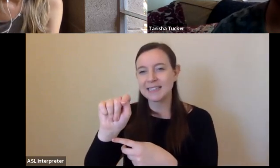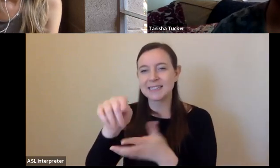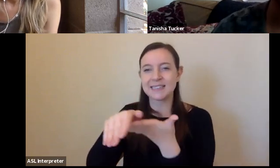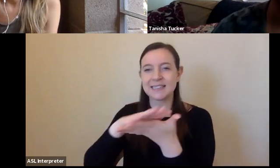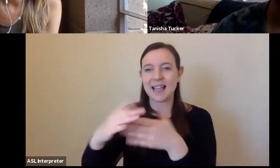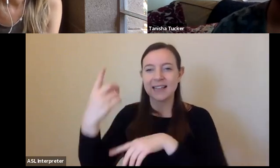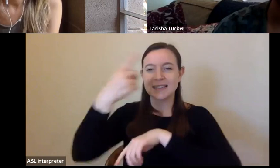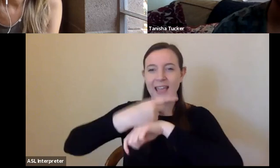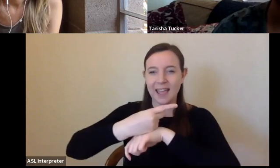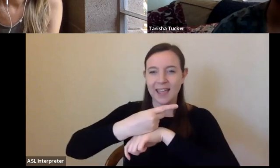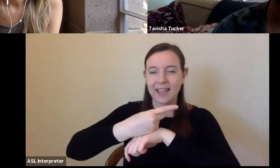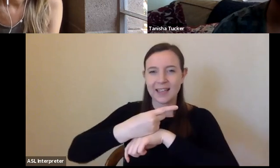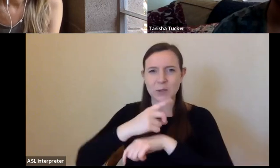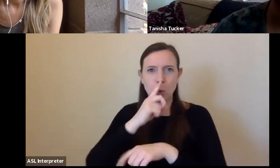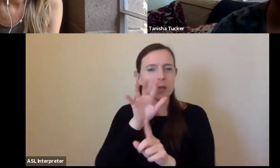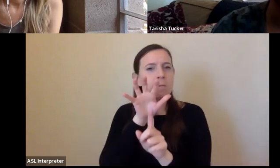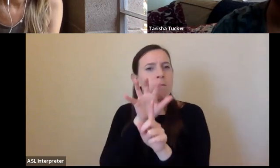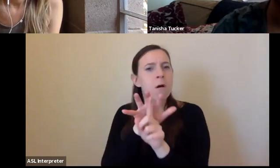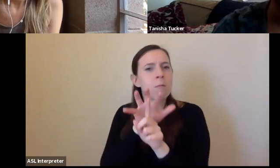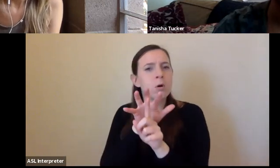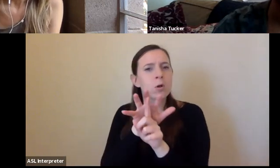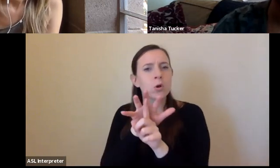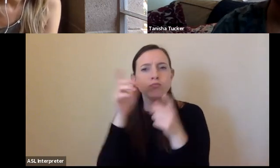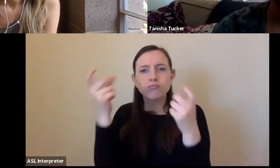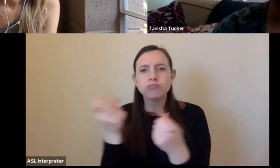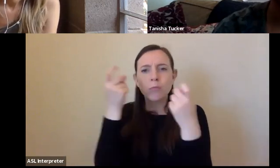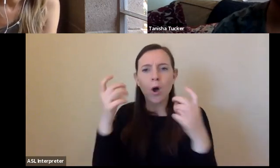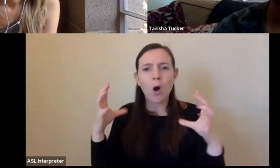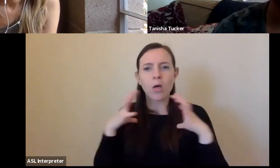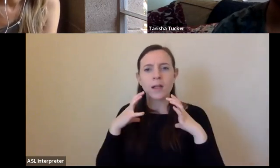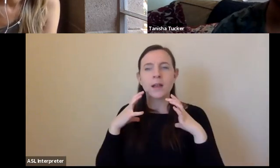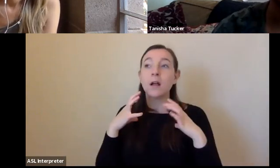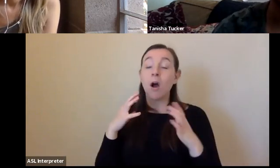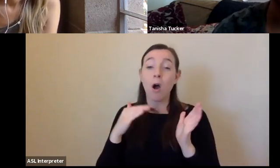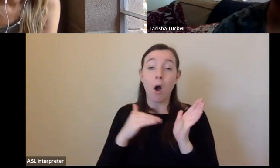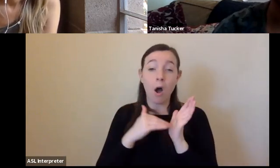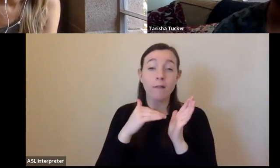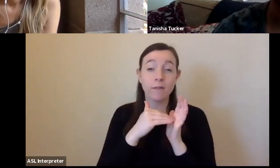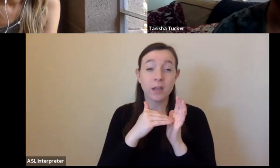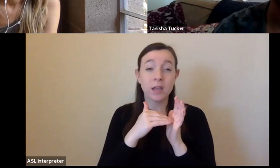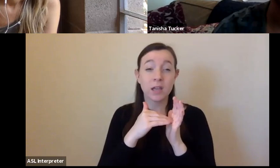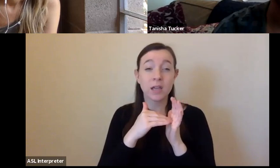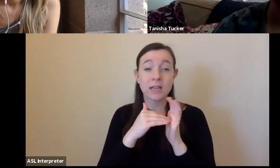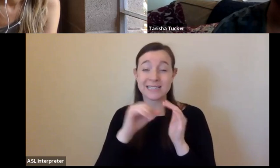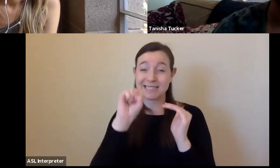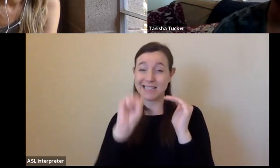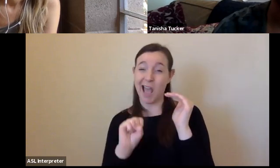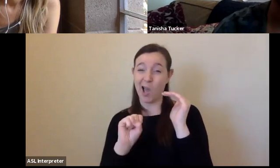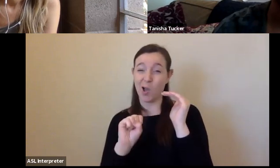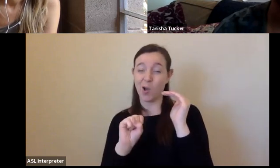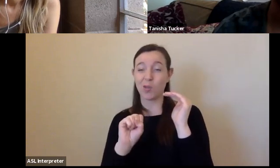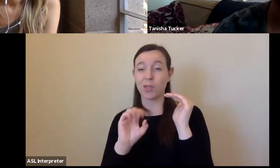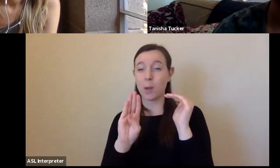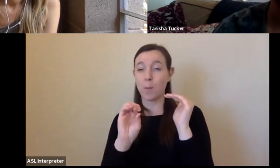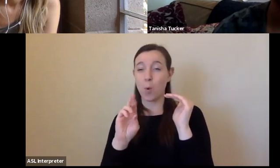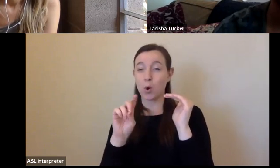Juan. It's a very popular day because it's often, particularly south of the border, and maybe at one point here in the Tucson area,